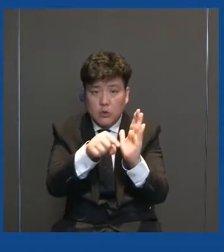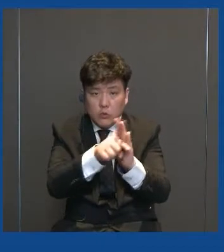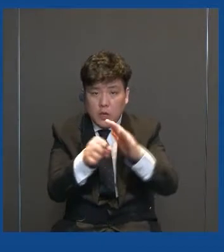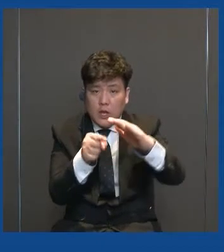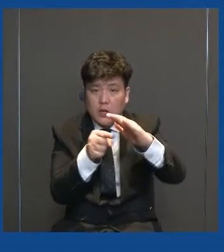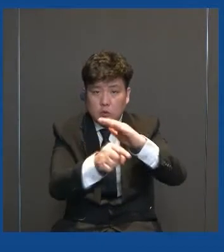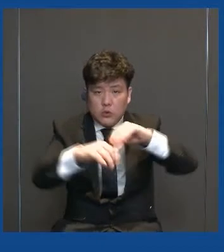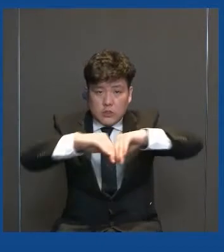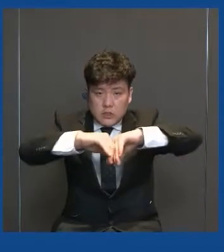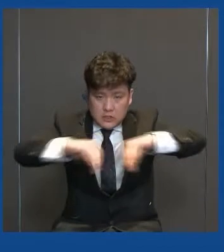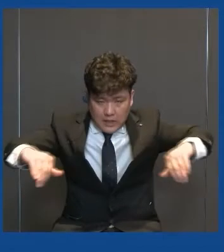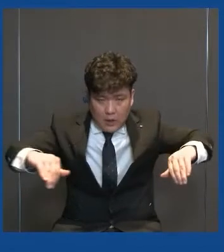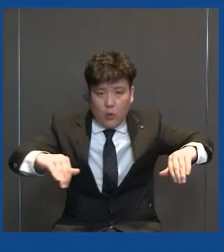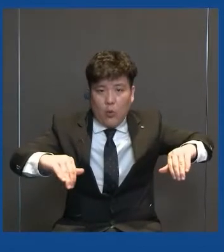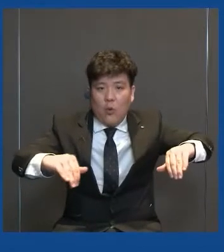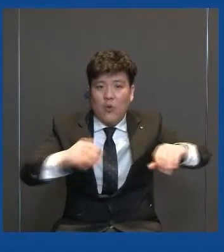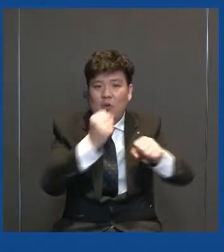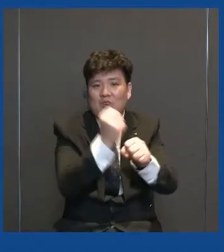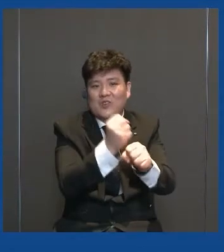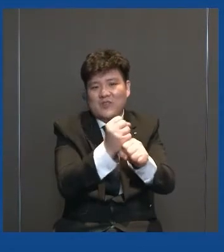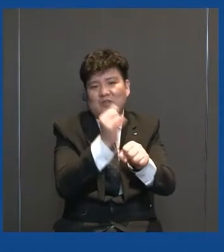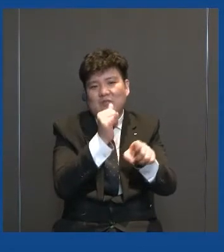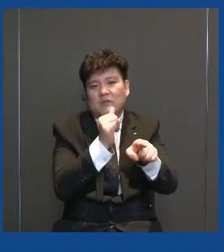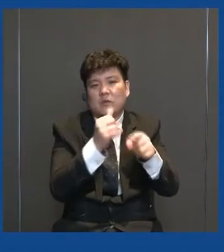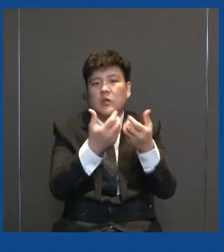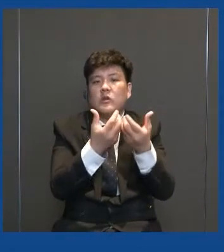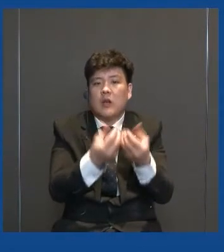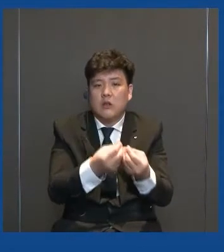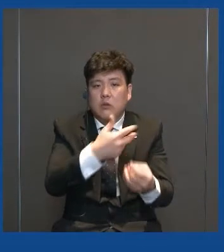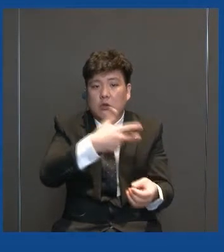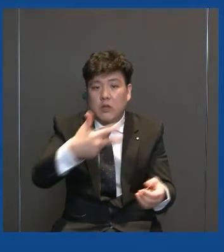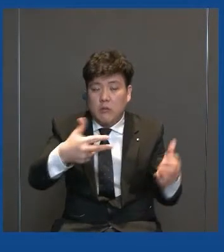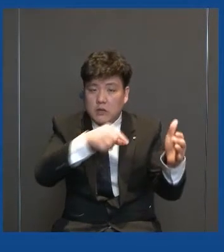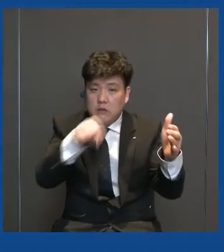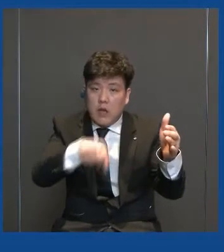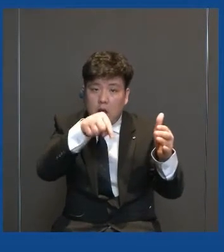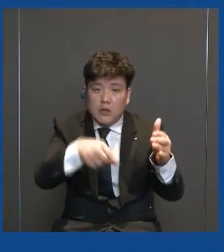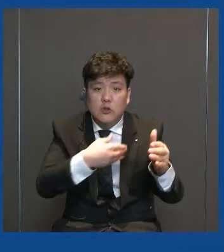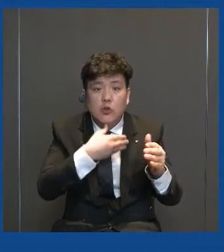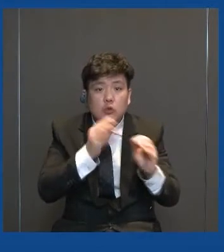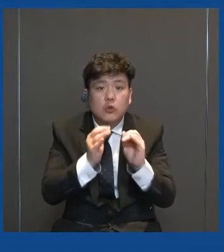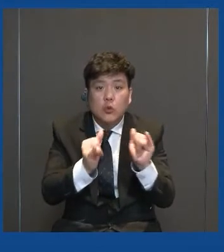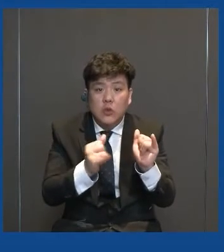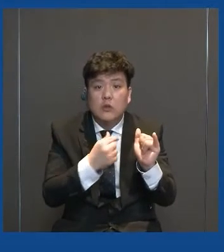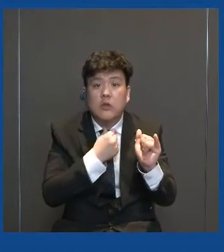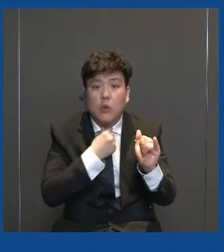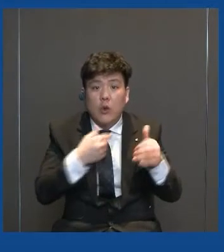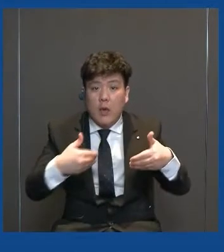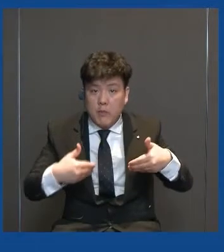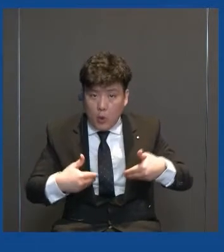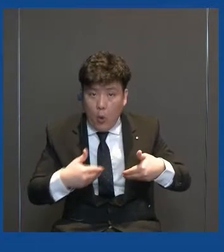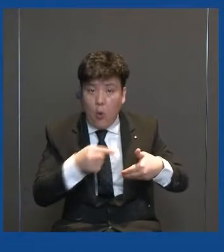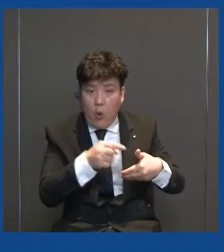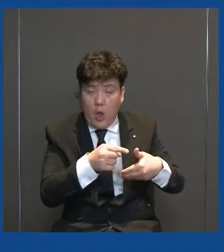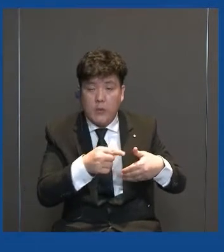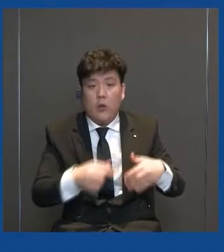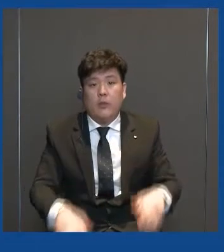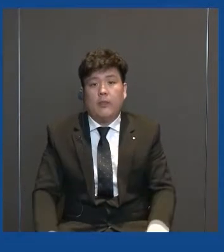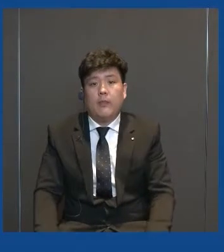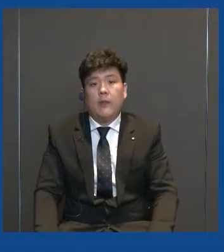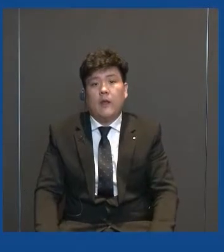can always contact the municipality if they need help. And we've also seen that